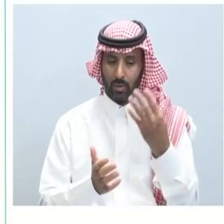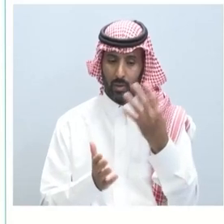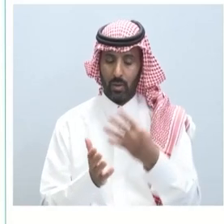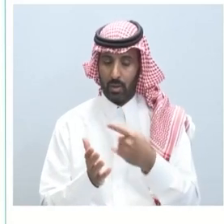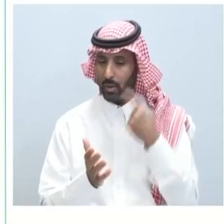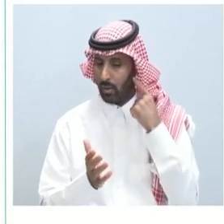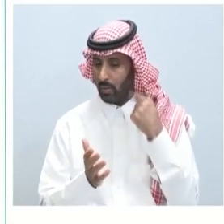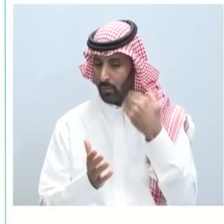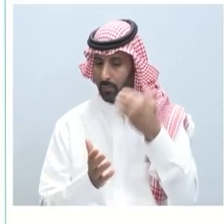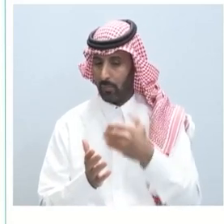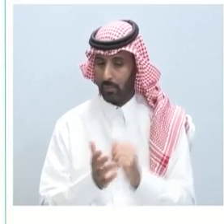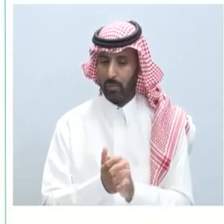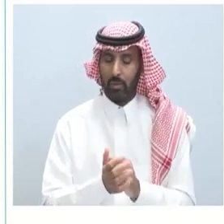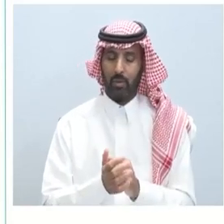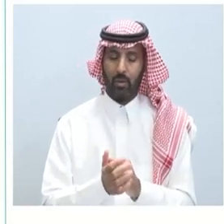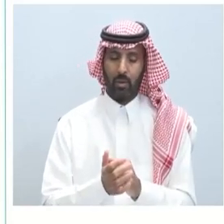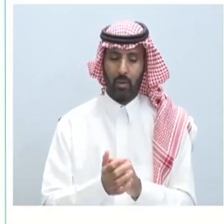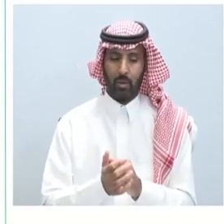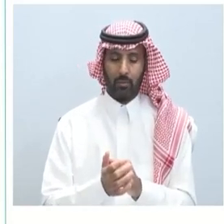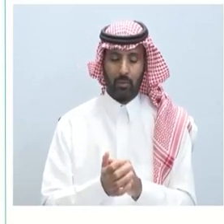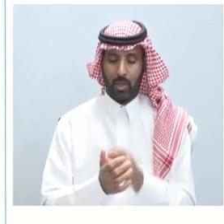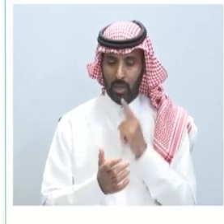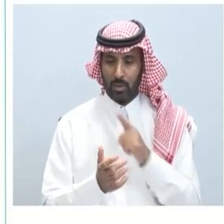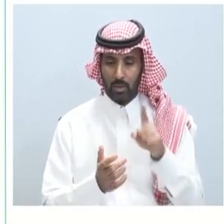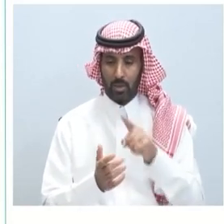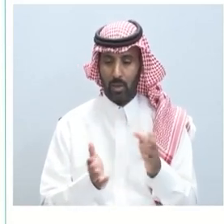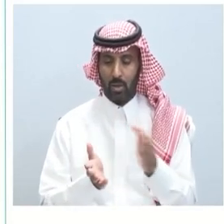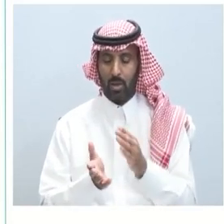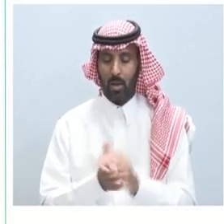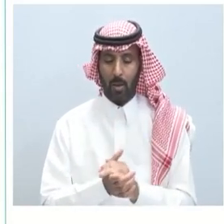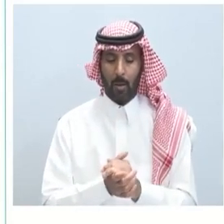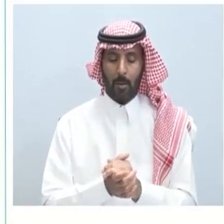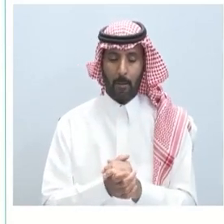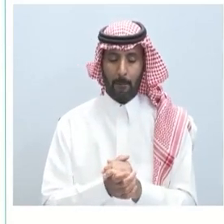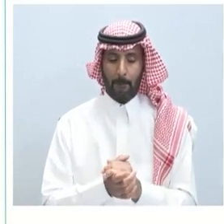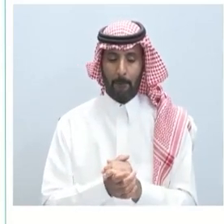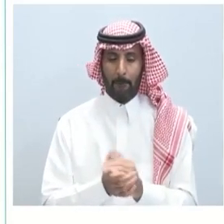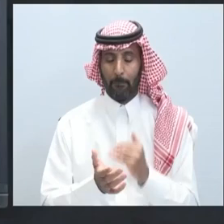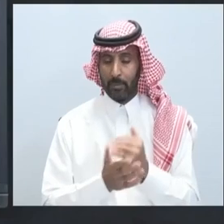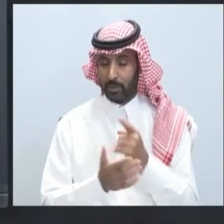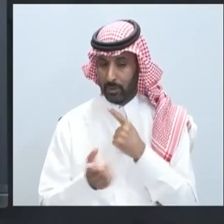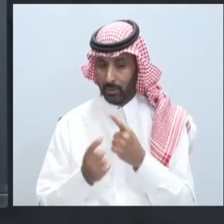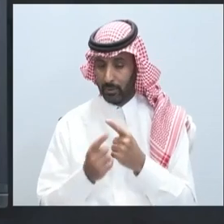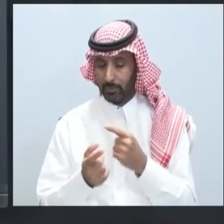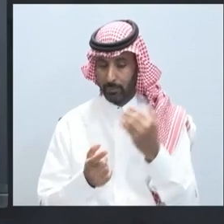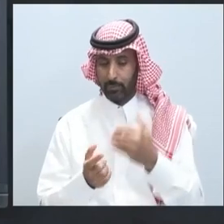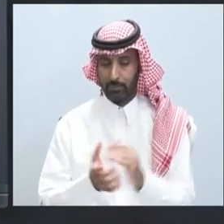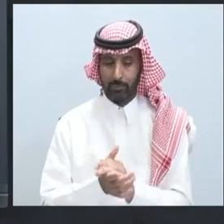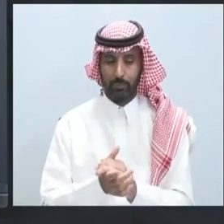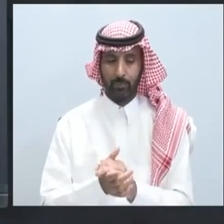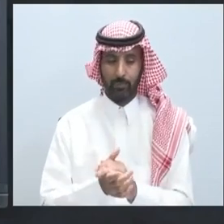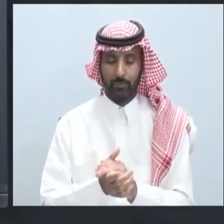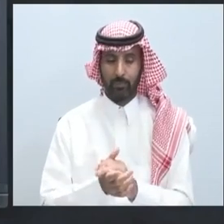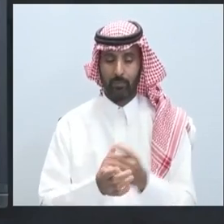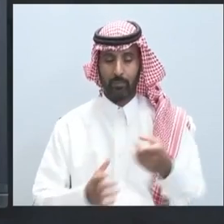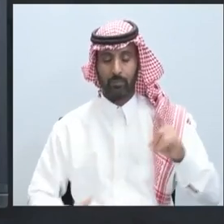Let's listen to them. Then we will be asking some questions about them. And then we'll be discussing them later. Four